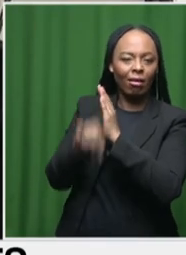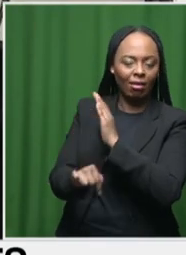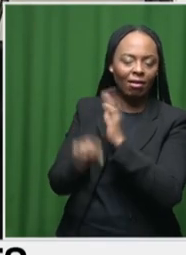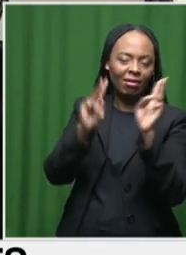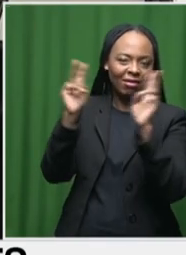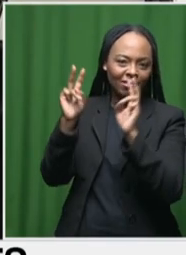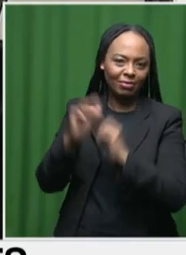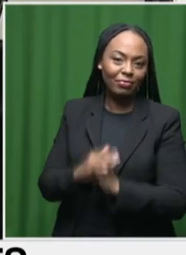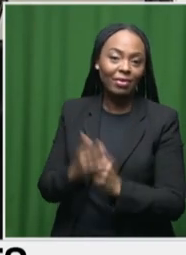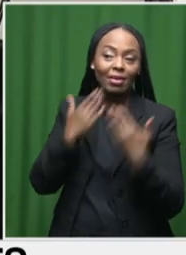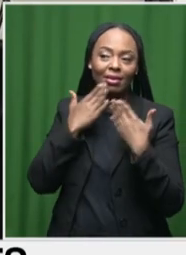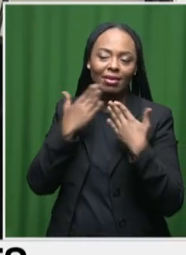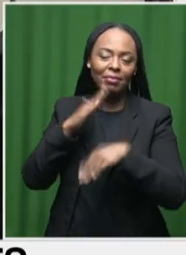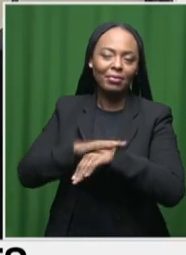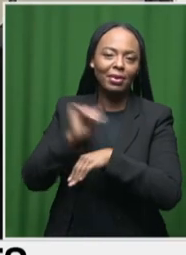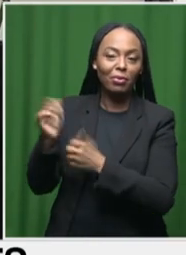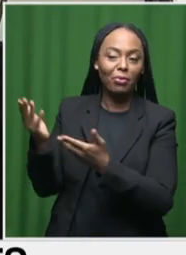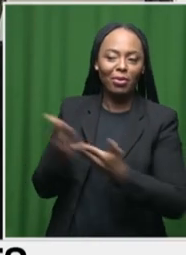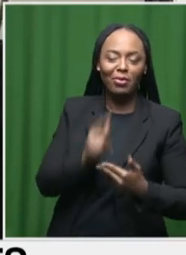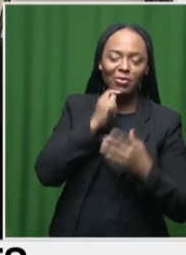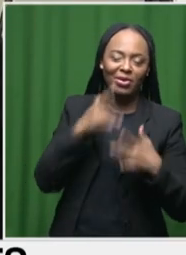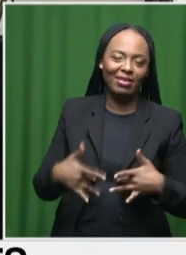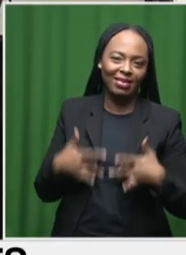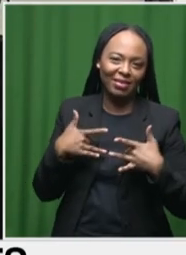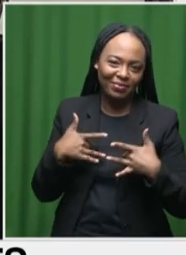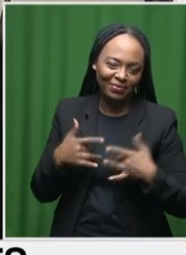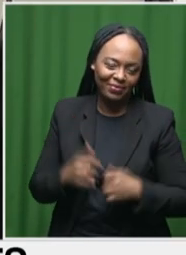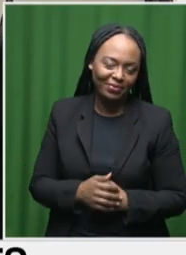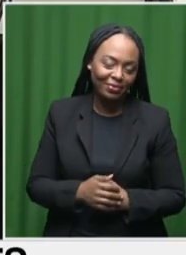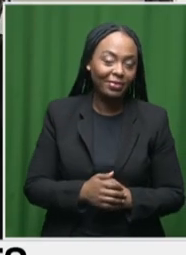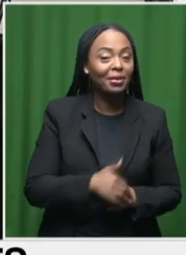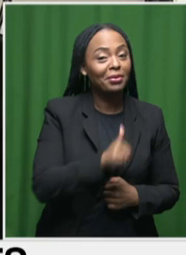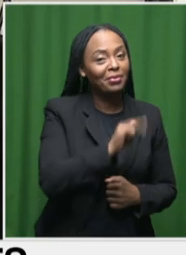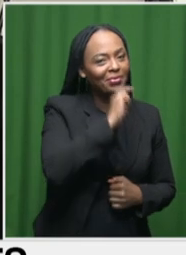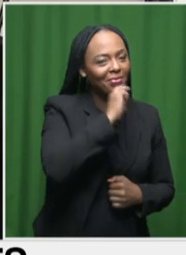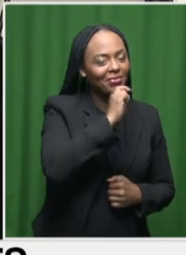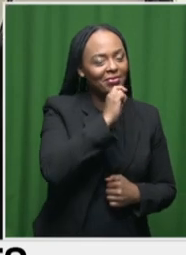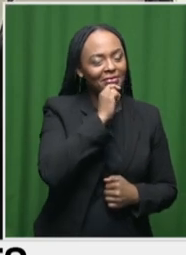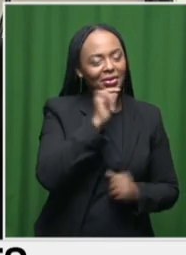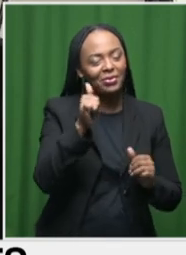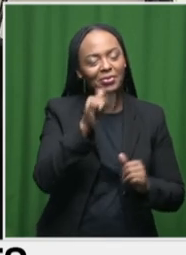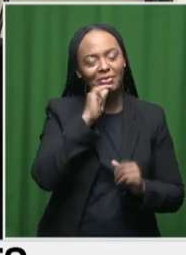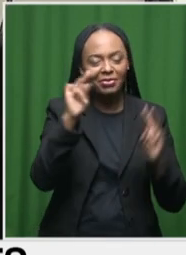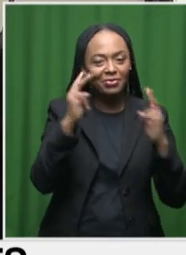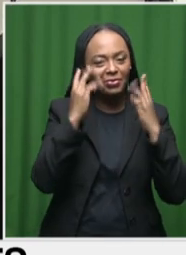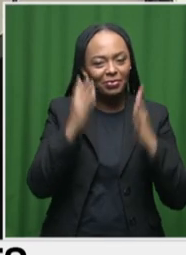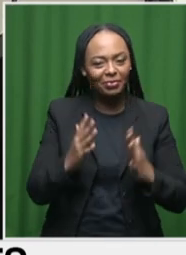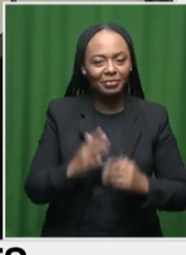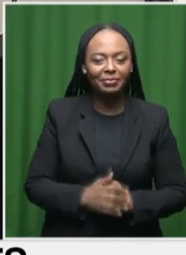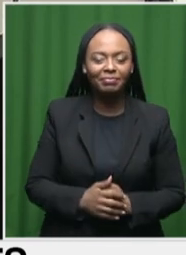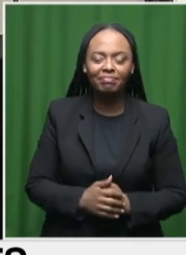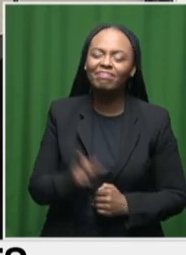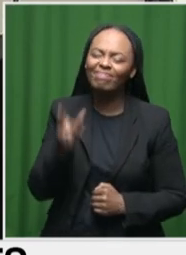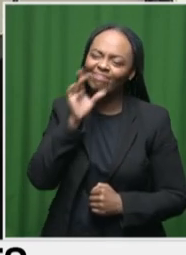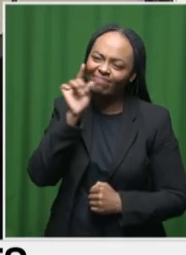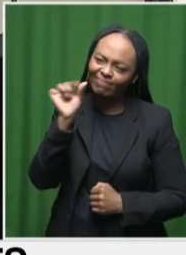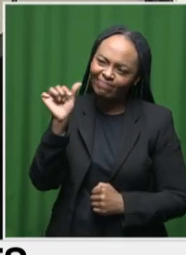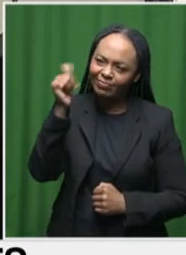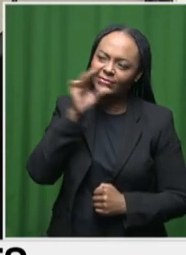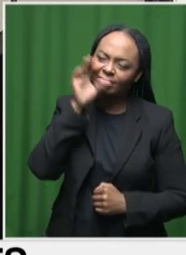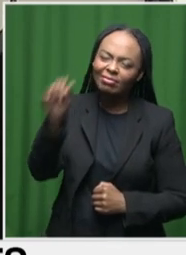so much for your time. Welcome to Morning Live. Good morning and morning to all your viewers. So firstly, let me ask you about